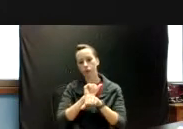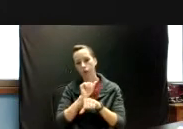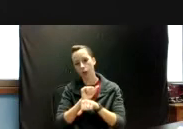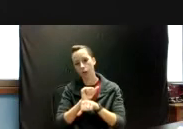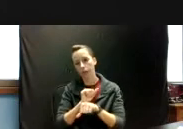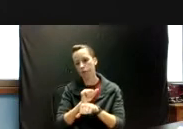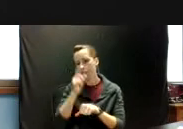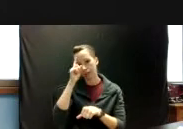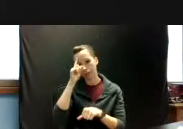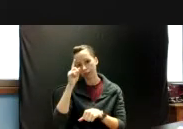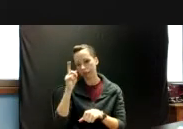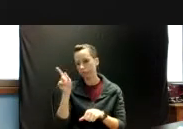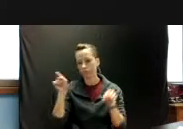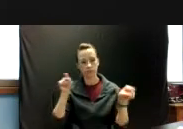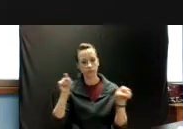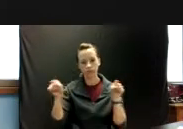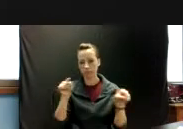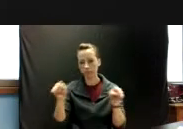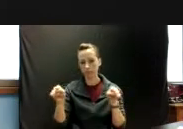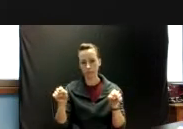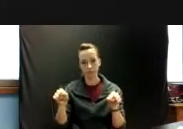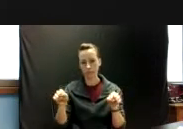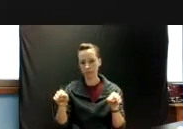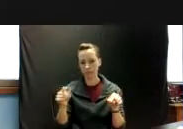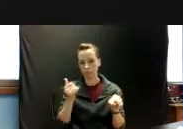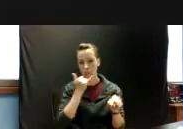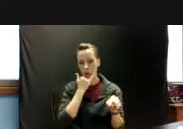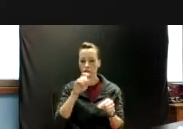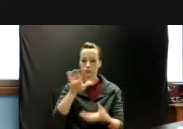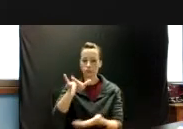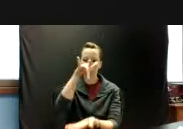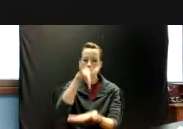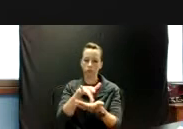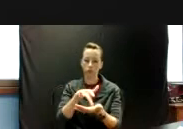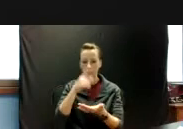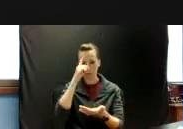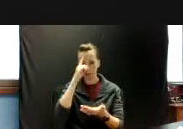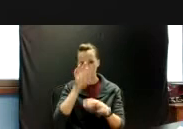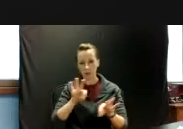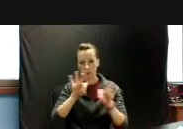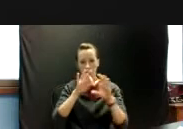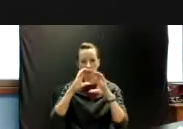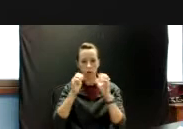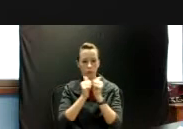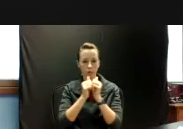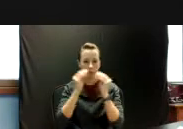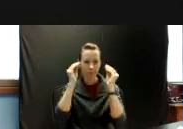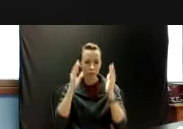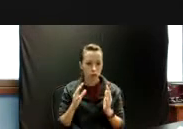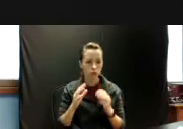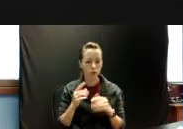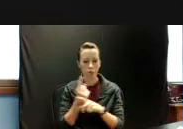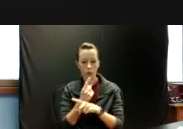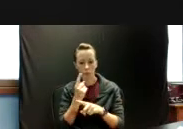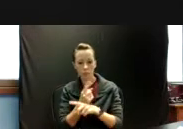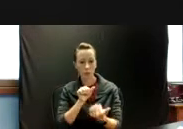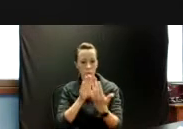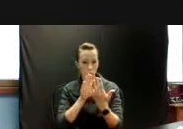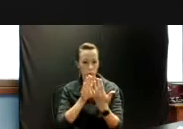is the way they should be handled. So I think communicating with teachers and the proper way to do that would be very